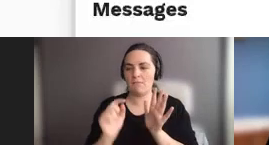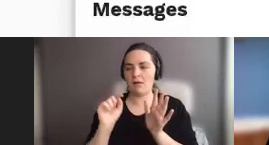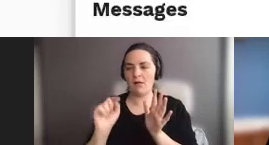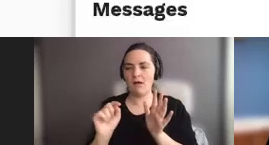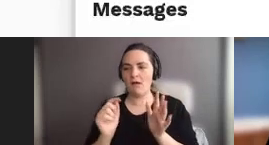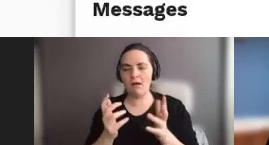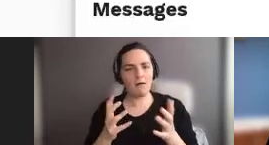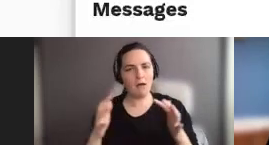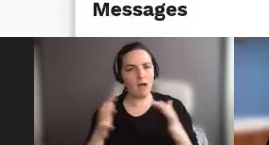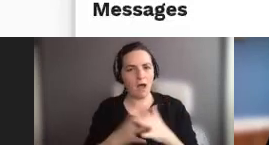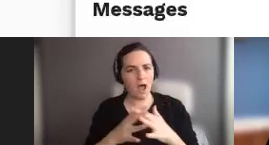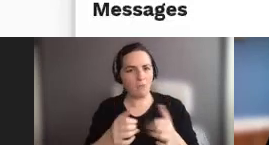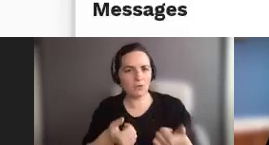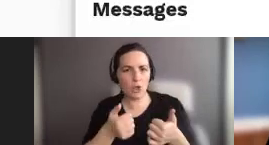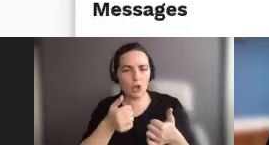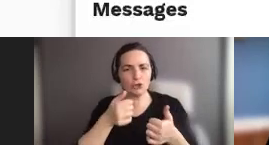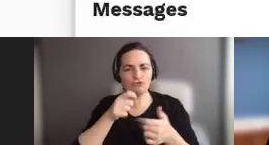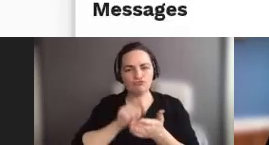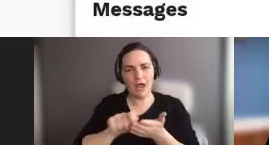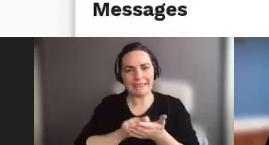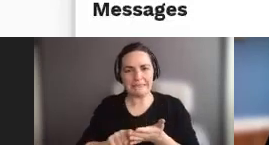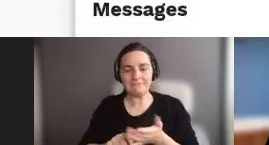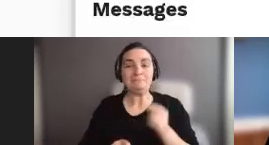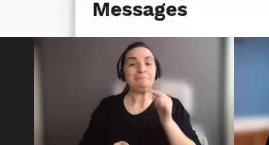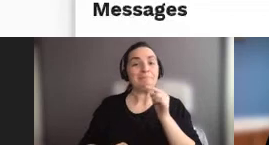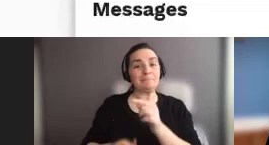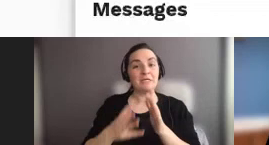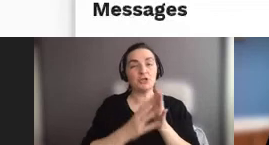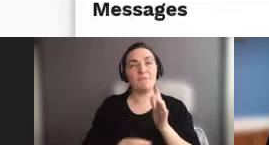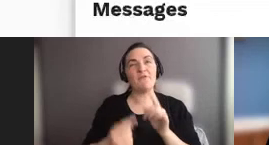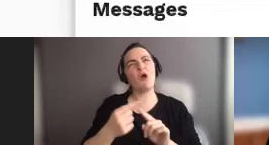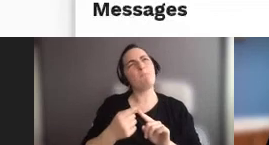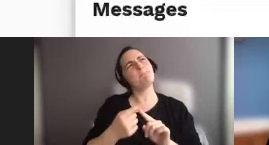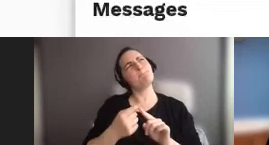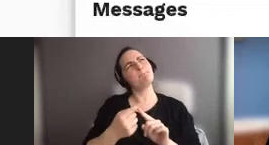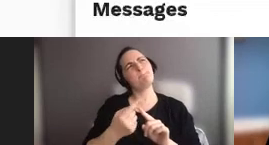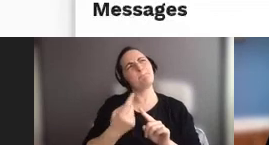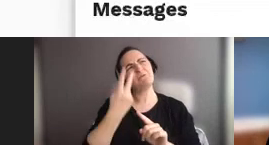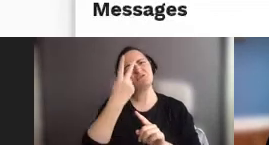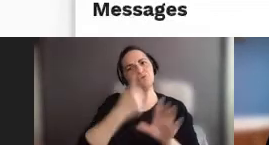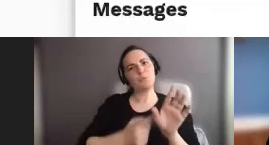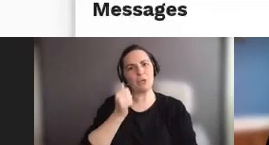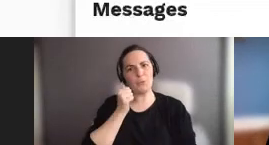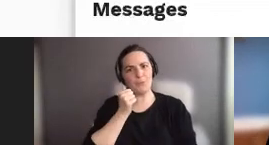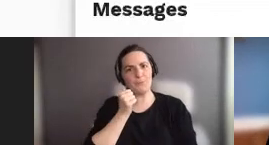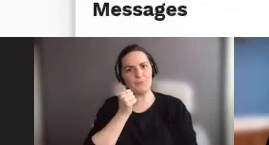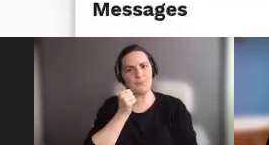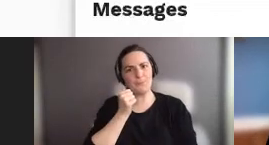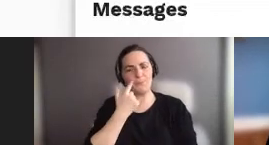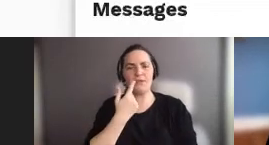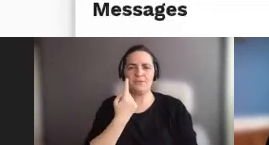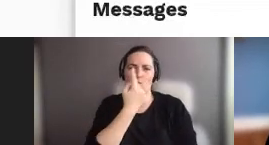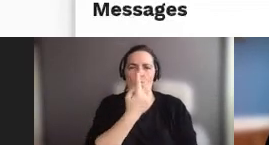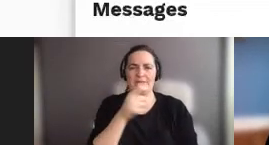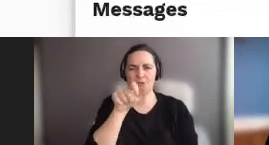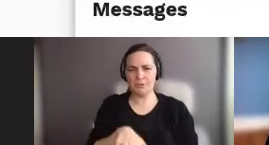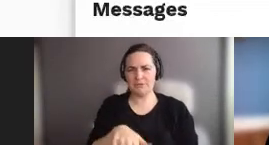taken an example of a student's writing from a couple of years ago. This piece of work, let me just have a look at it to remind